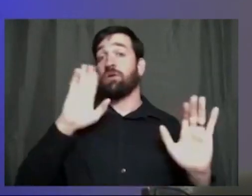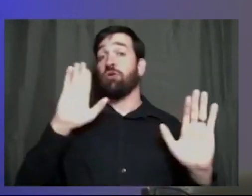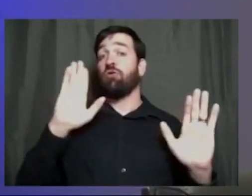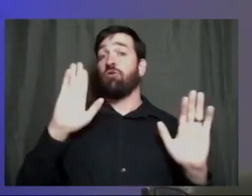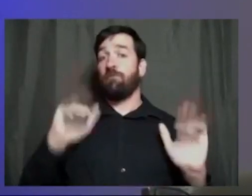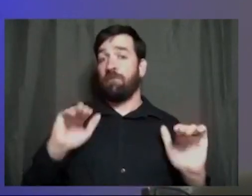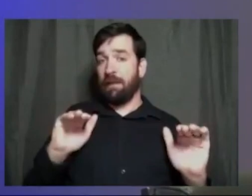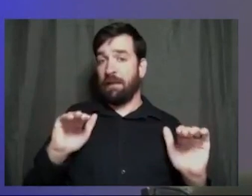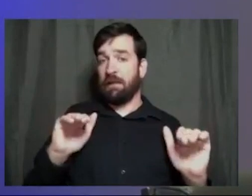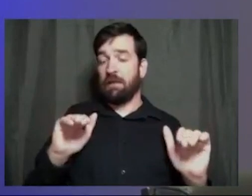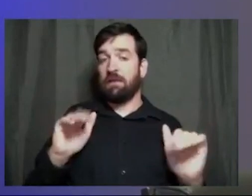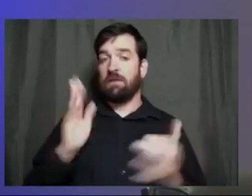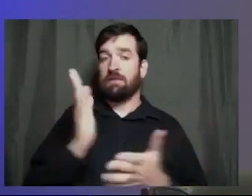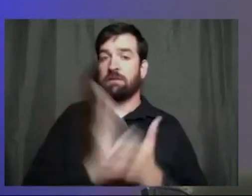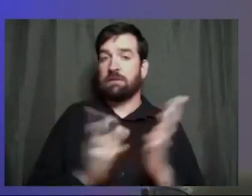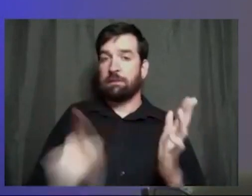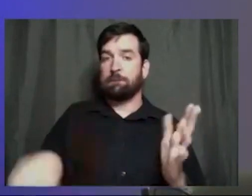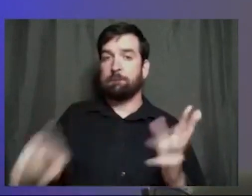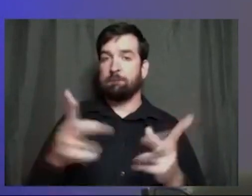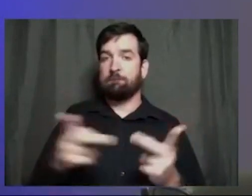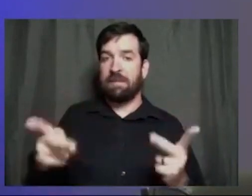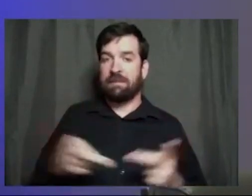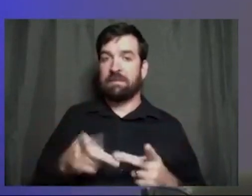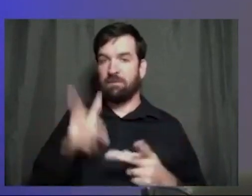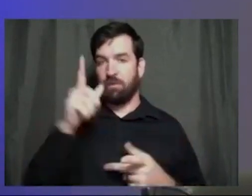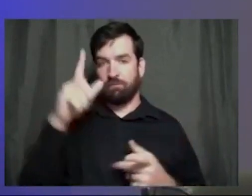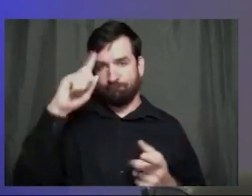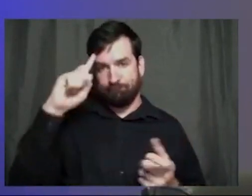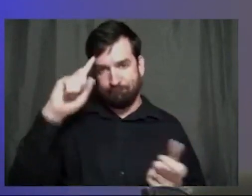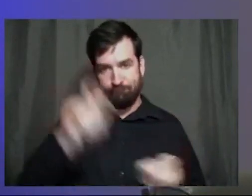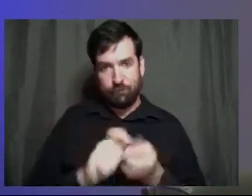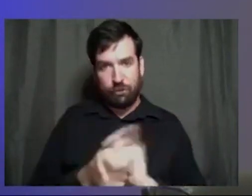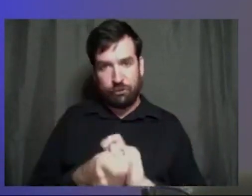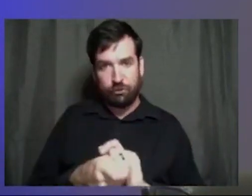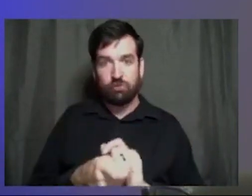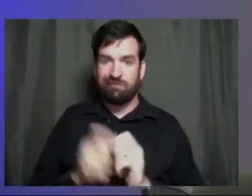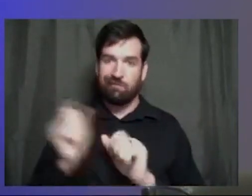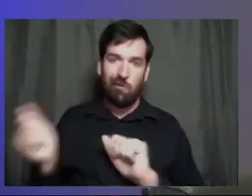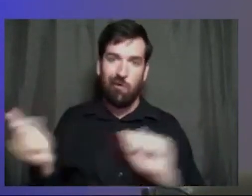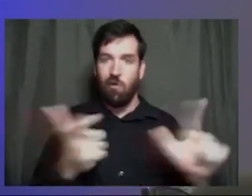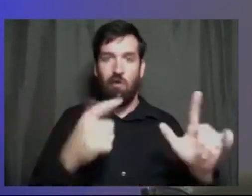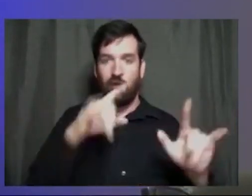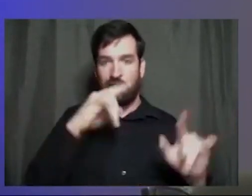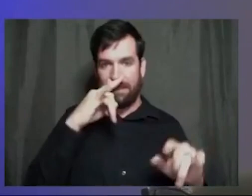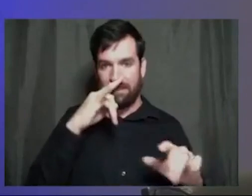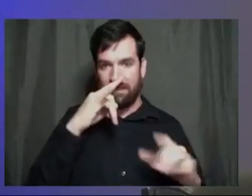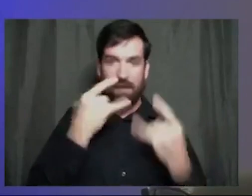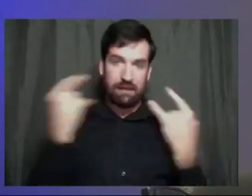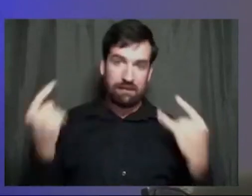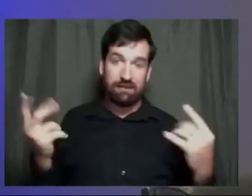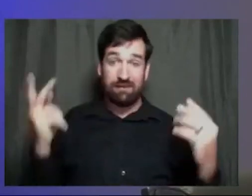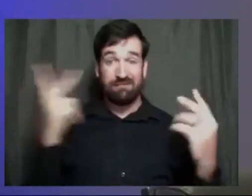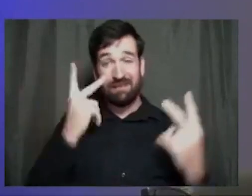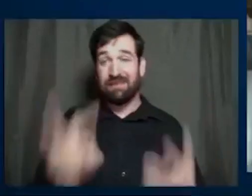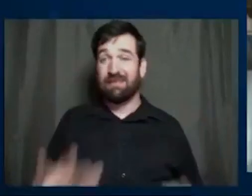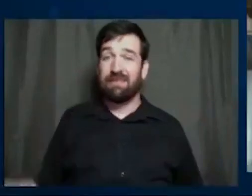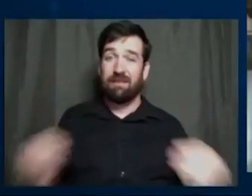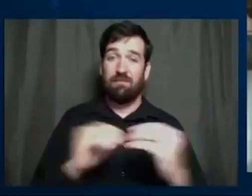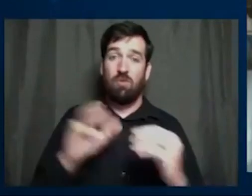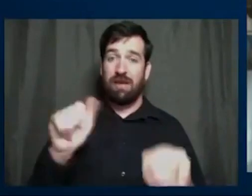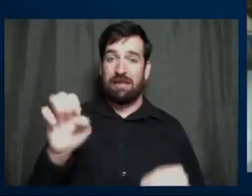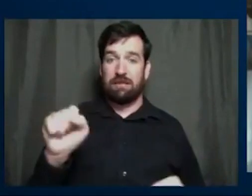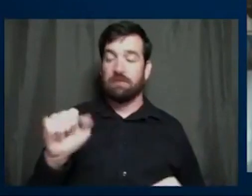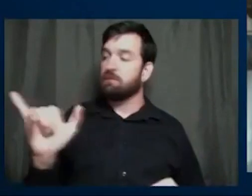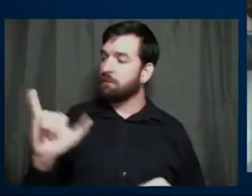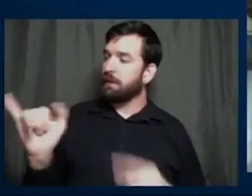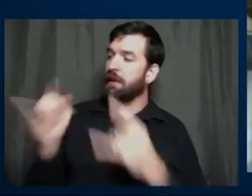some of these places will change their minds and start having all kids mask as they see more and more cases happening. Well, you see like on airplanes, if